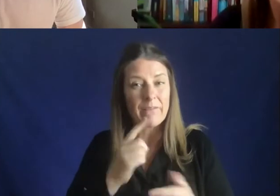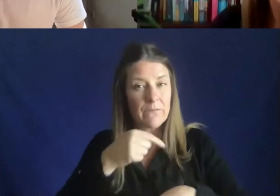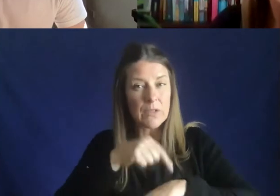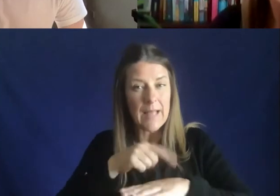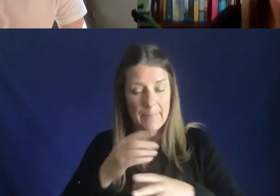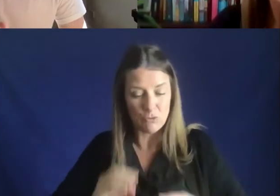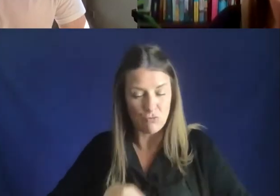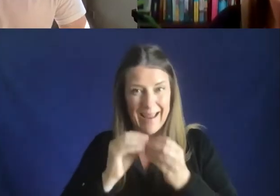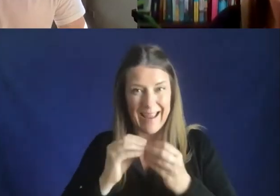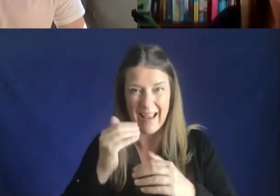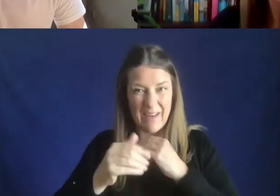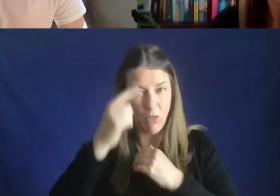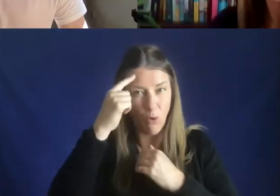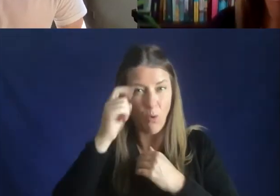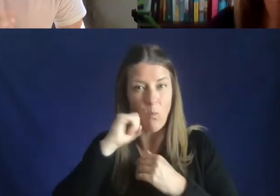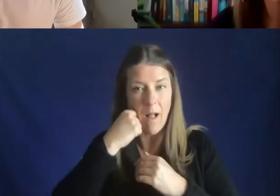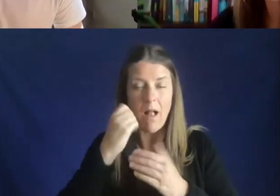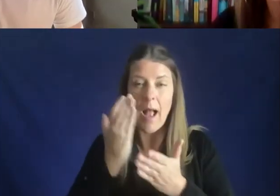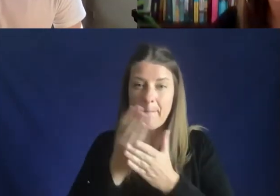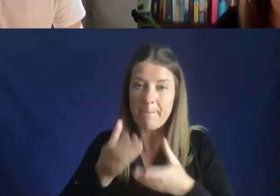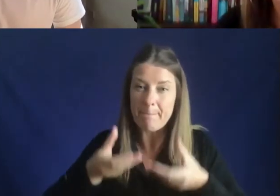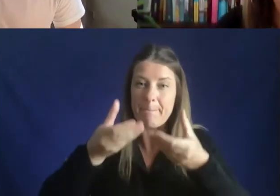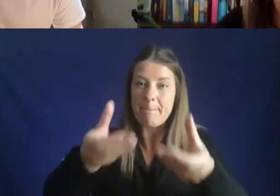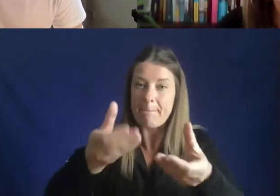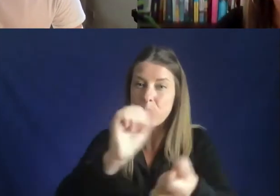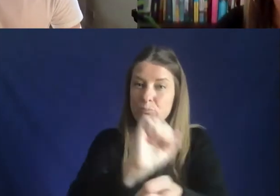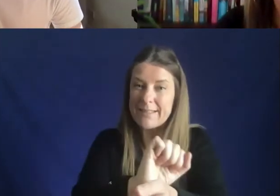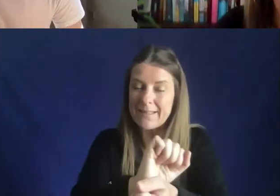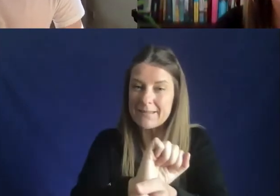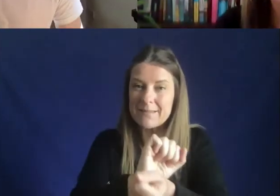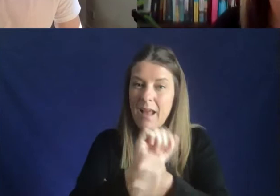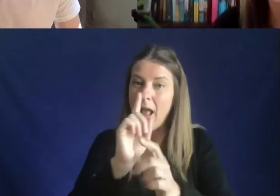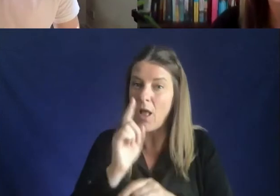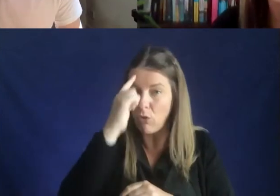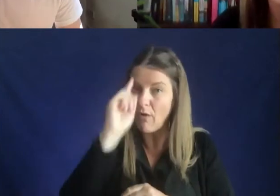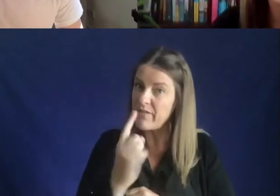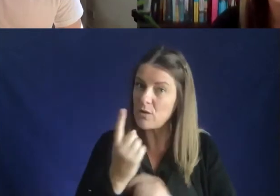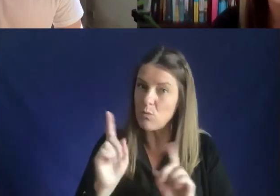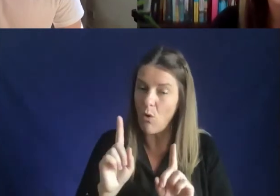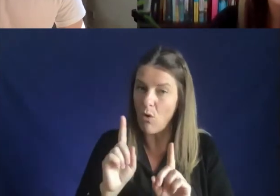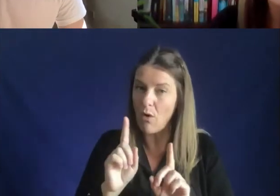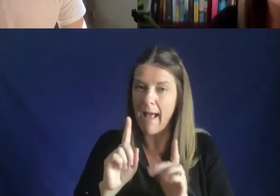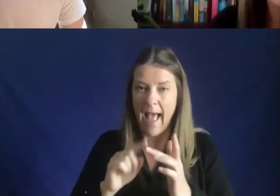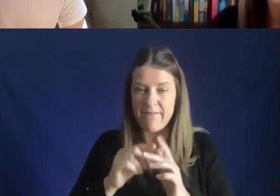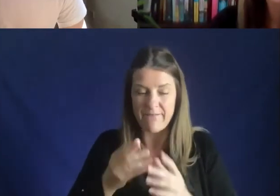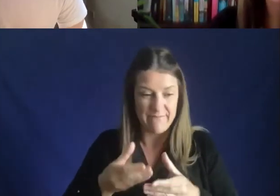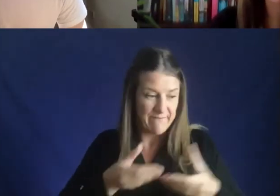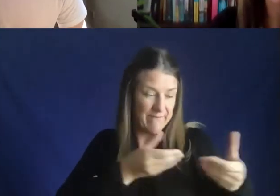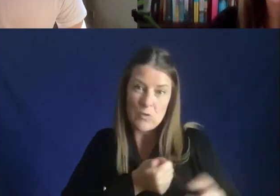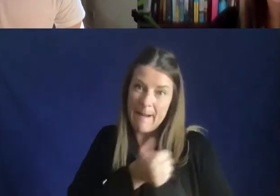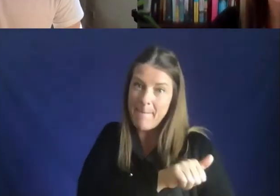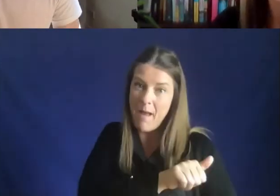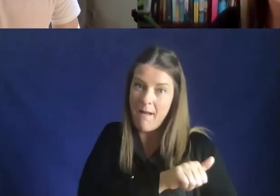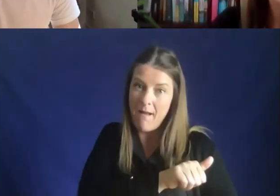all the time. I looked at it sometimes as, if I sent this to a neighbour, how could it be accessible? If I sent this to a care home, how could